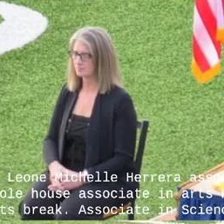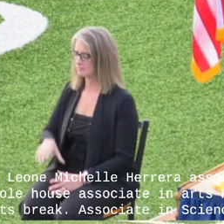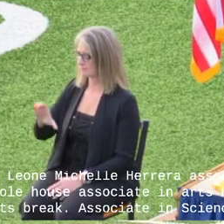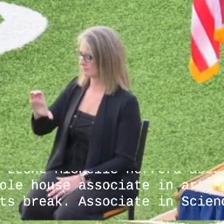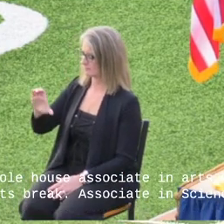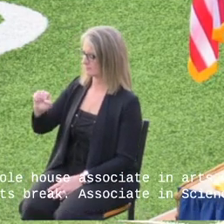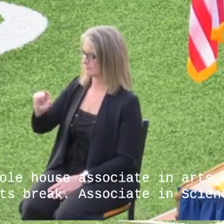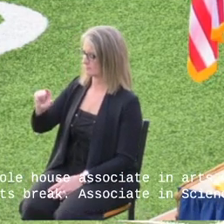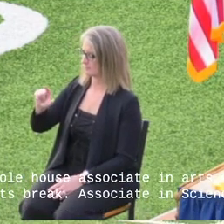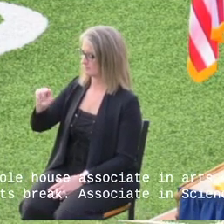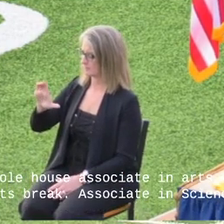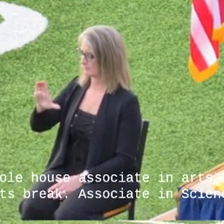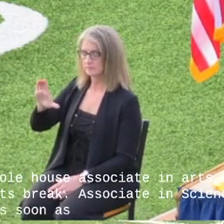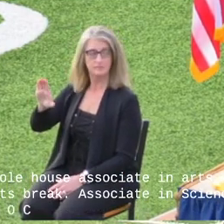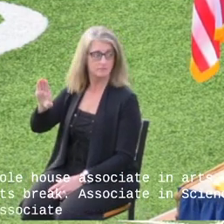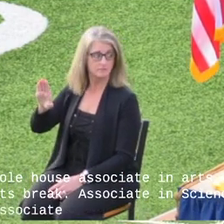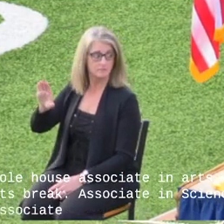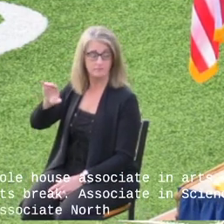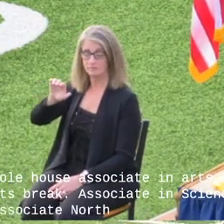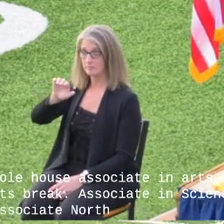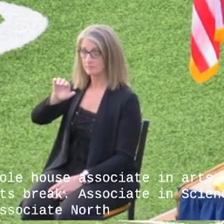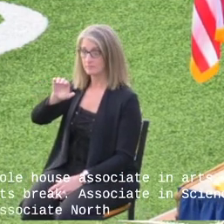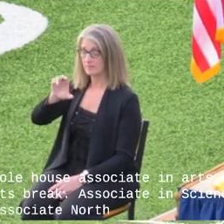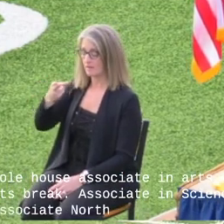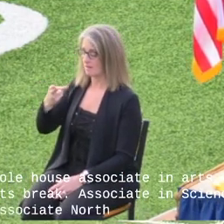Caleb Hunley, Associate in Arts.